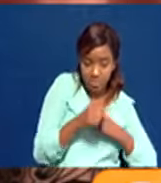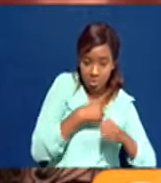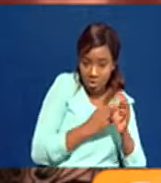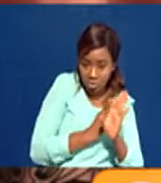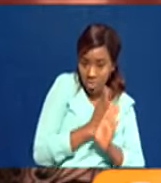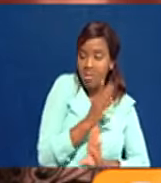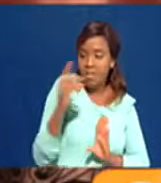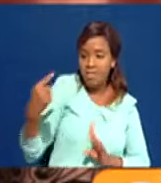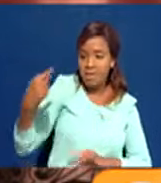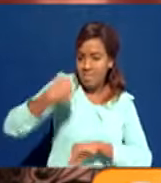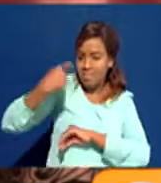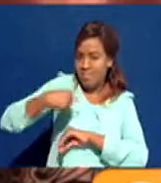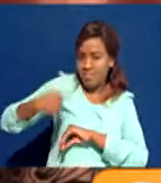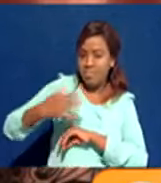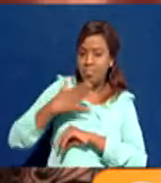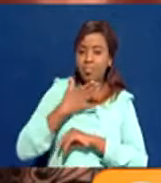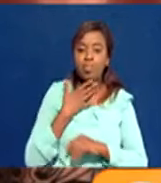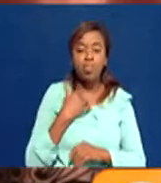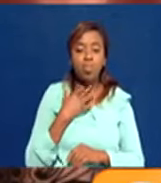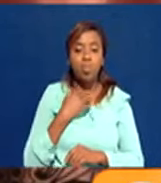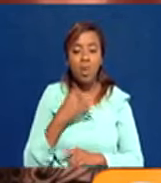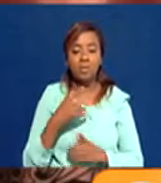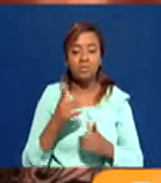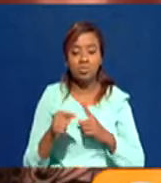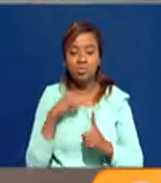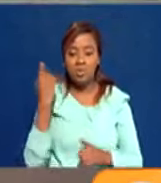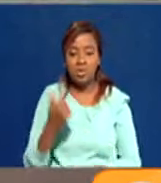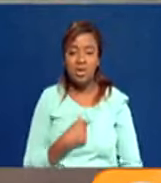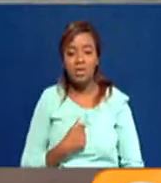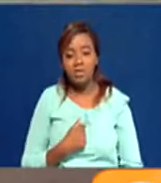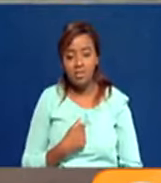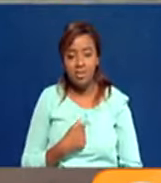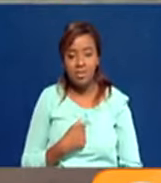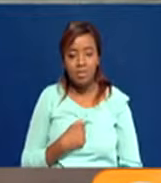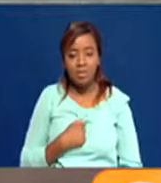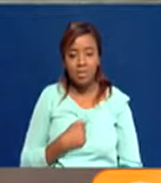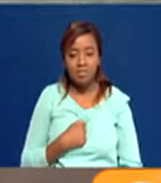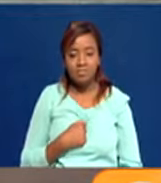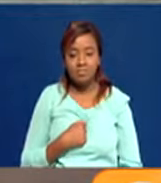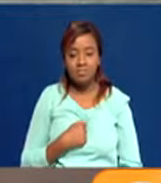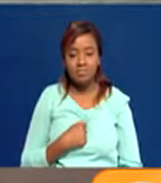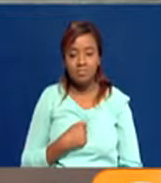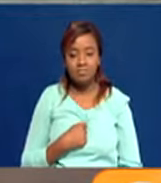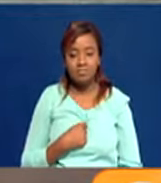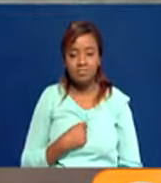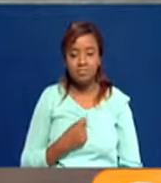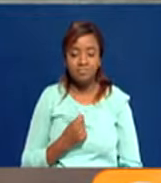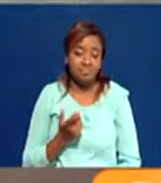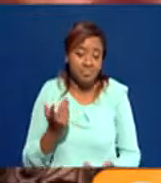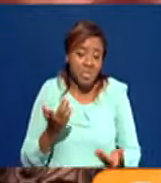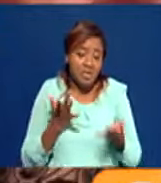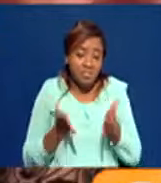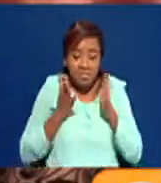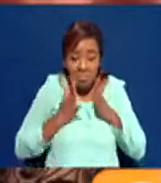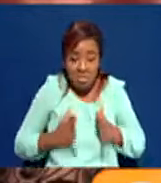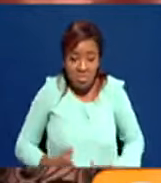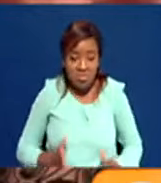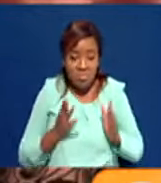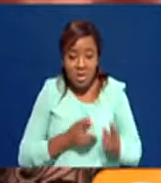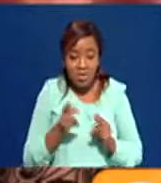simply because I was trying to put some order in this office. I don't know if it's the nature of human being, but there's a lot